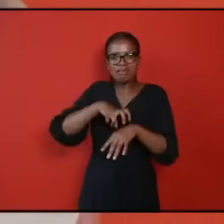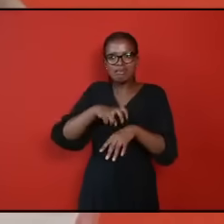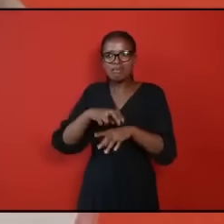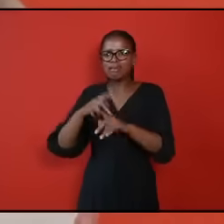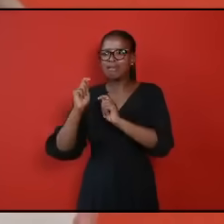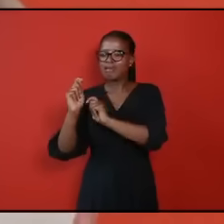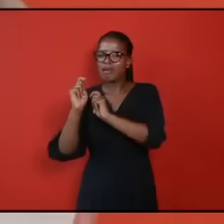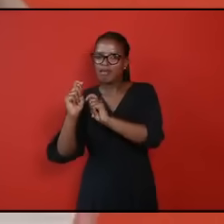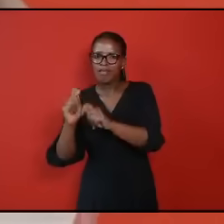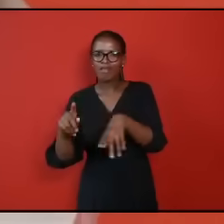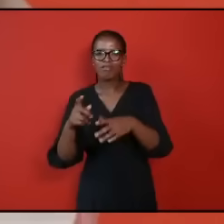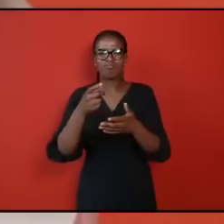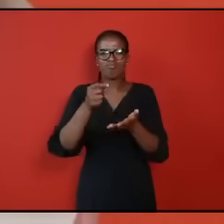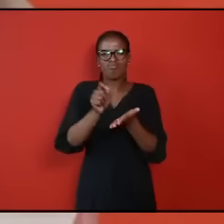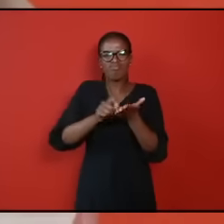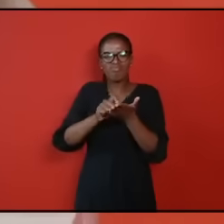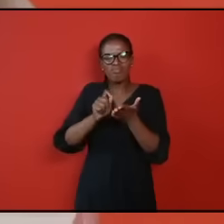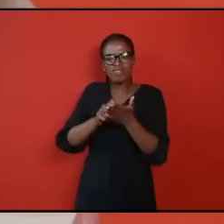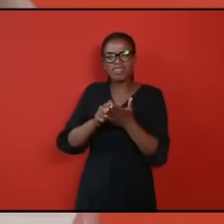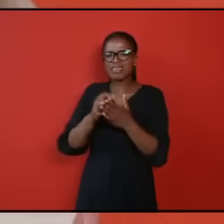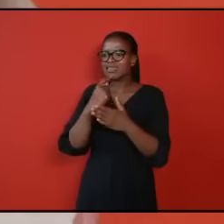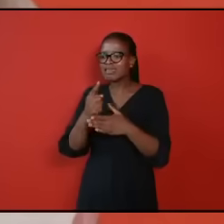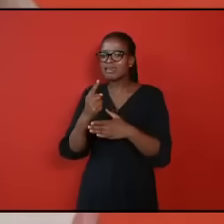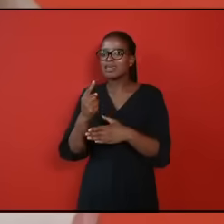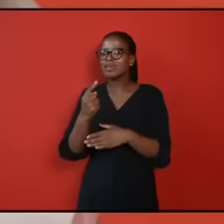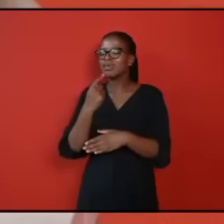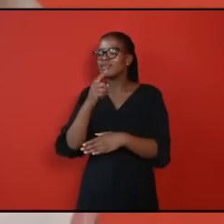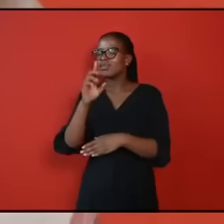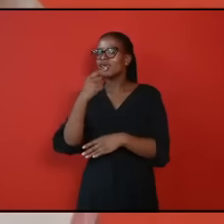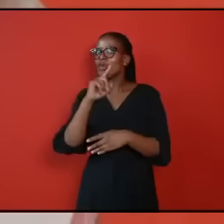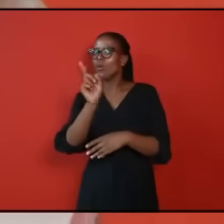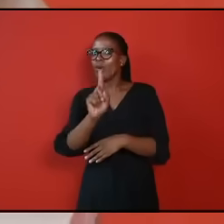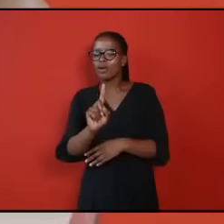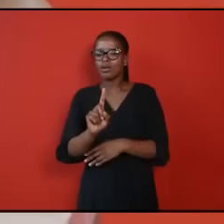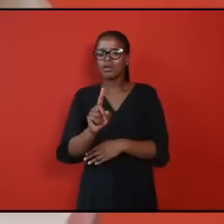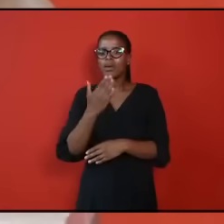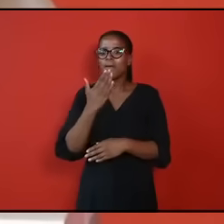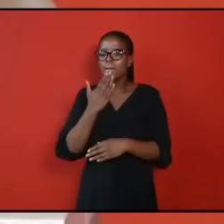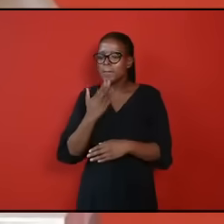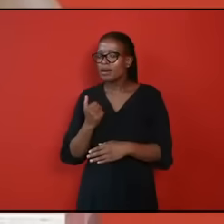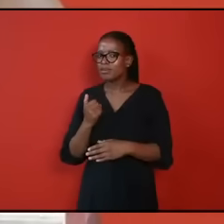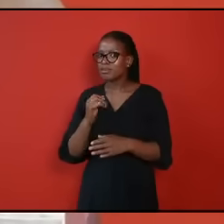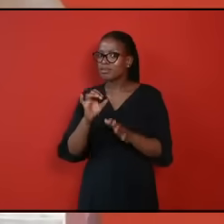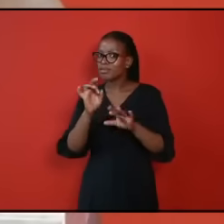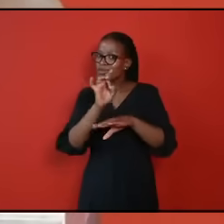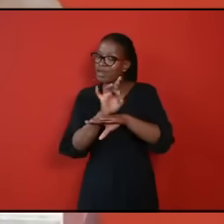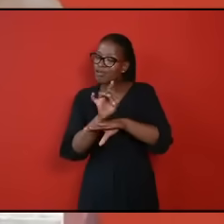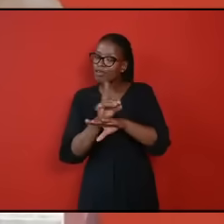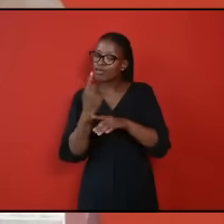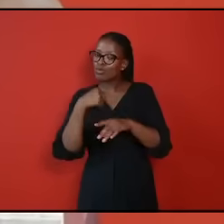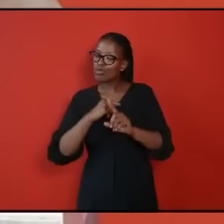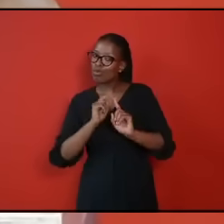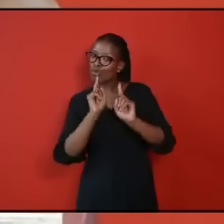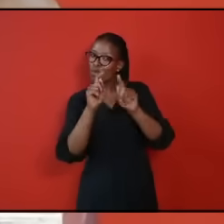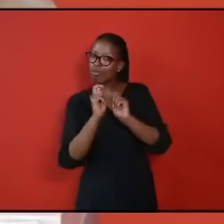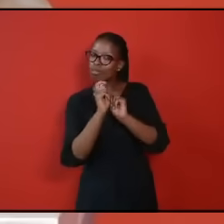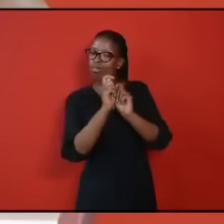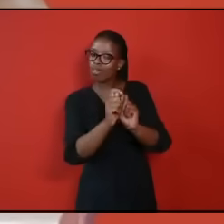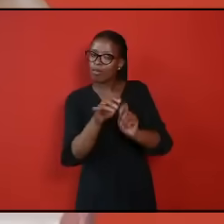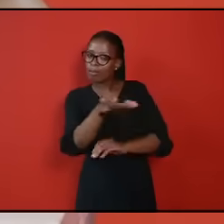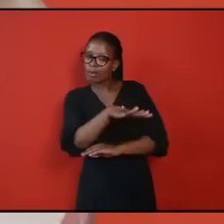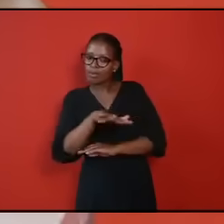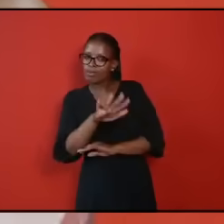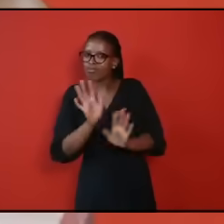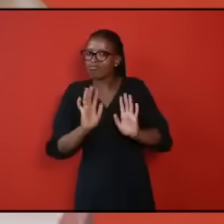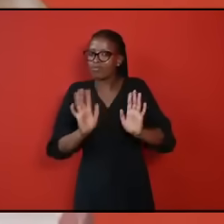Travel notice. They should be saying, hey, it's not advisable to do what you are trying to do. If you